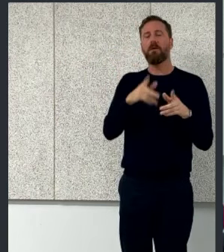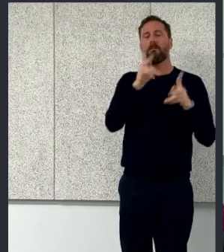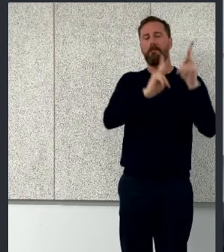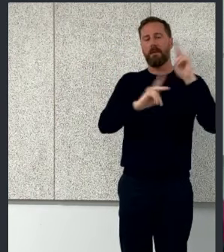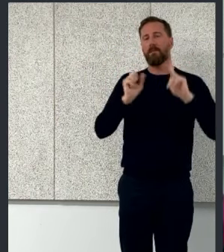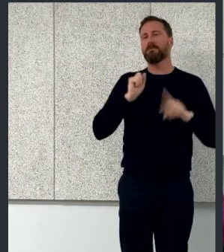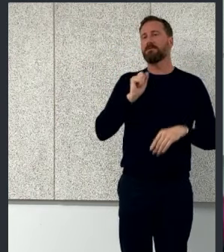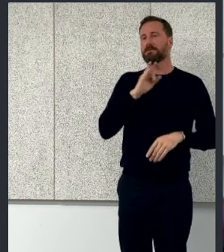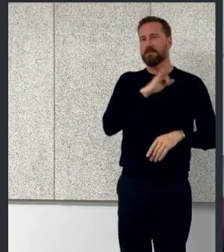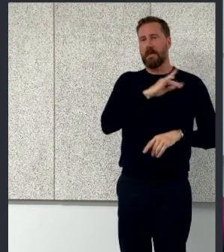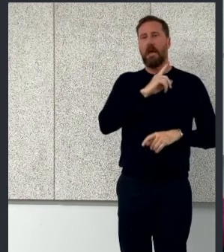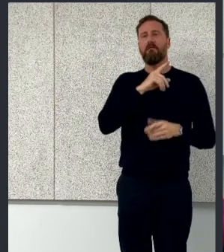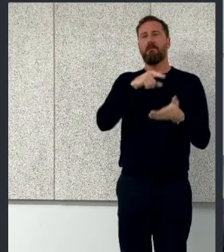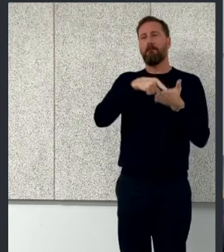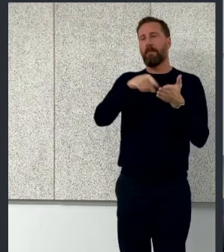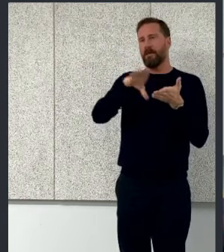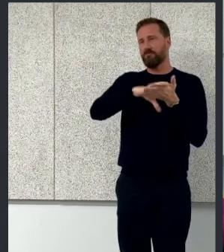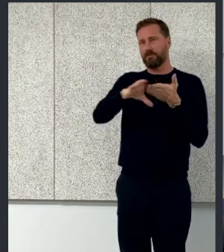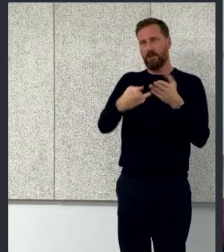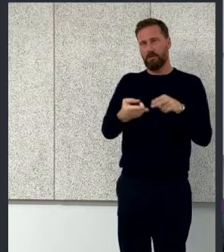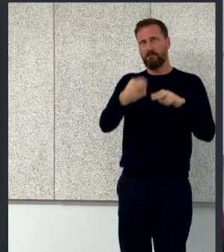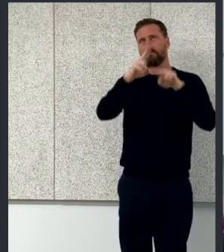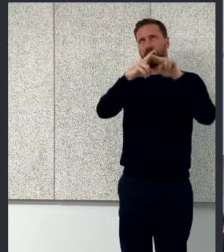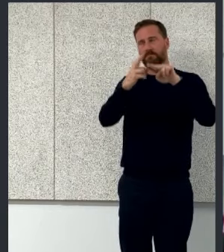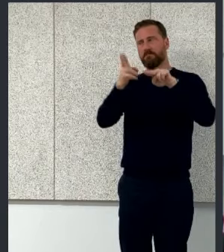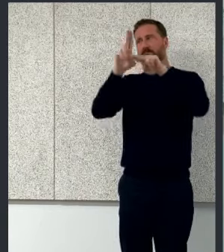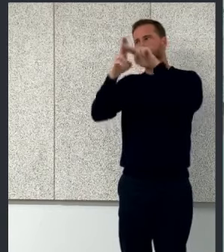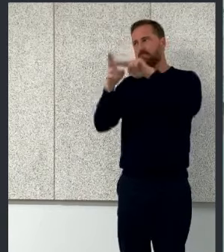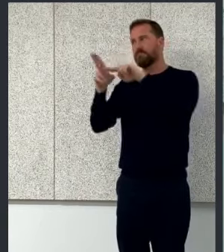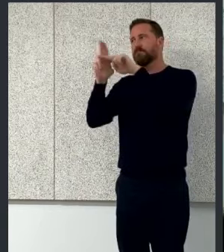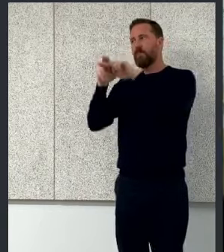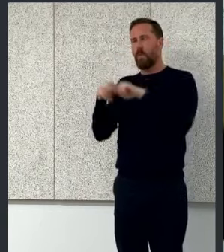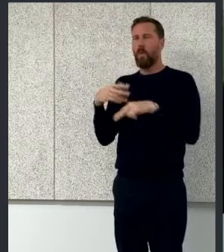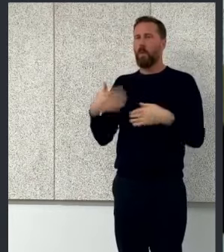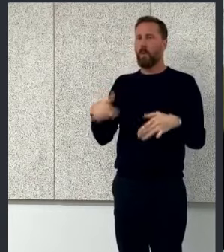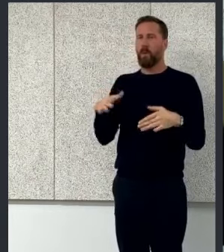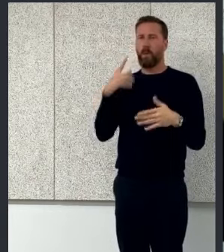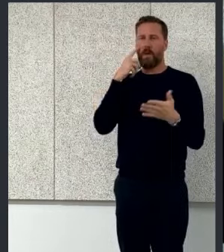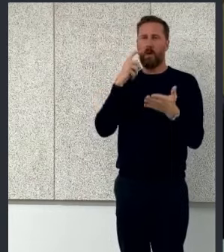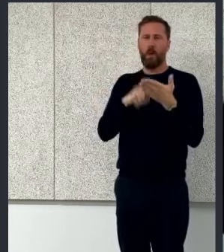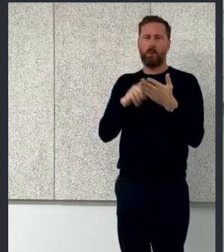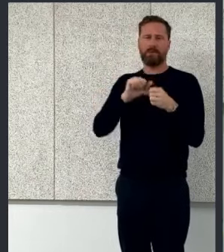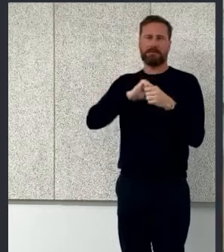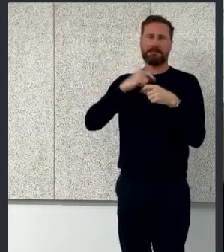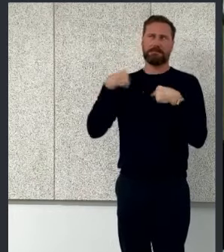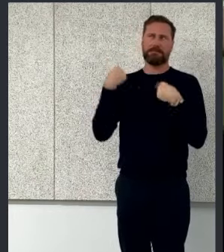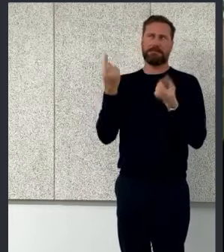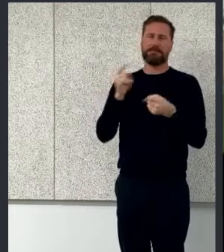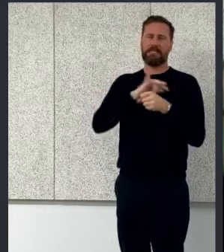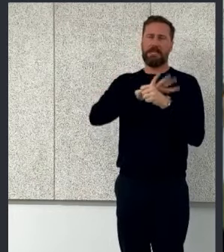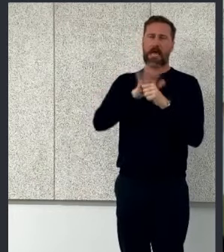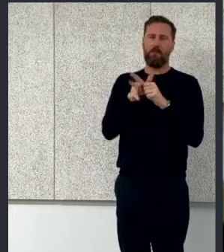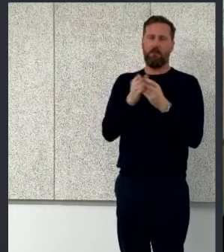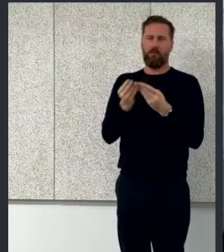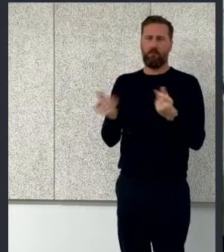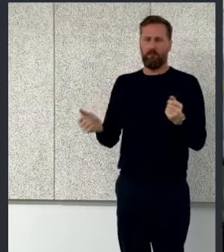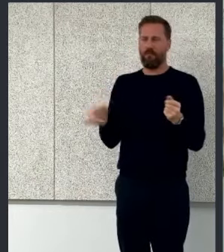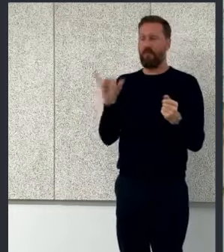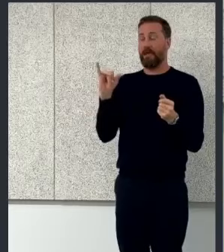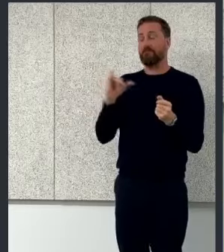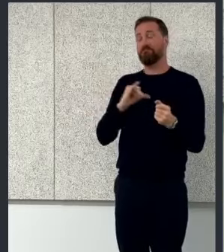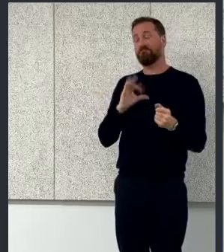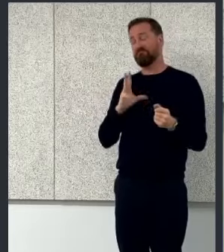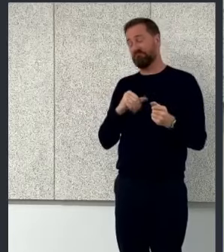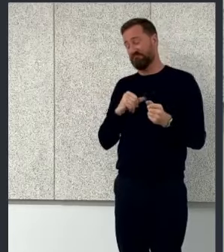like, really moved very far forward in this. Yeah. So that's on one side of the pendulum. On the other side of the pendulum,